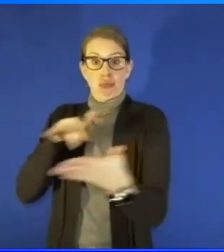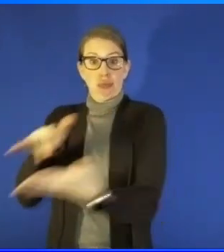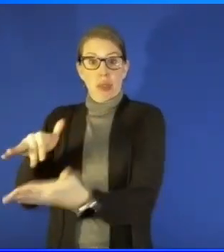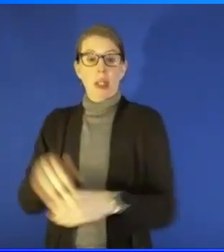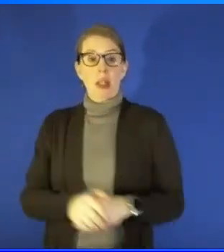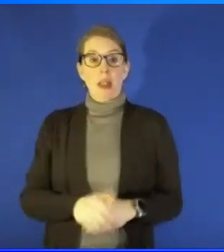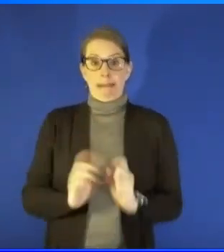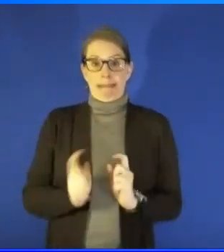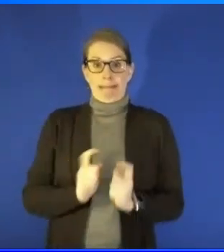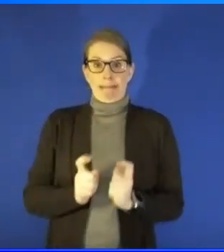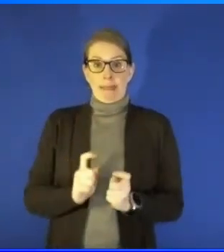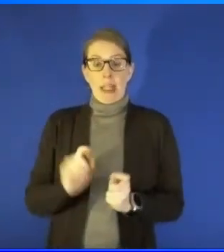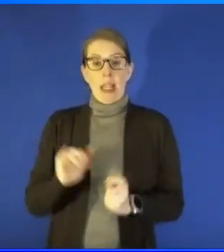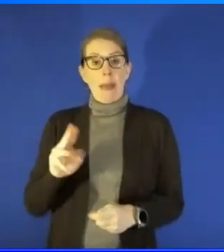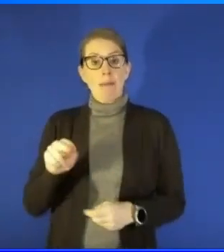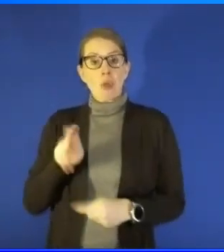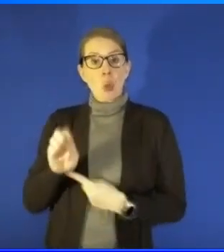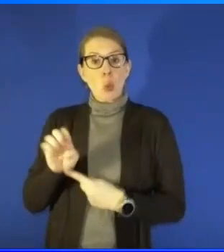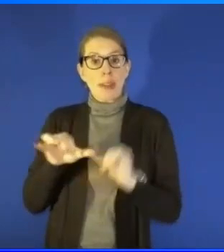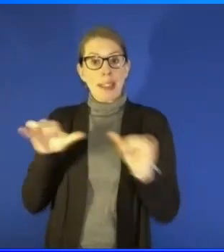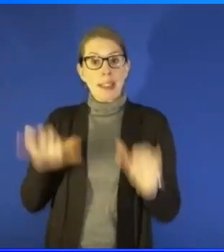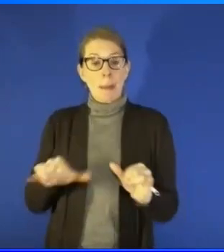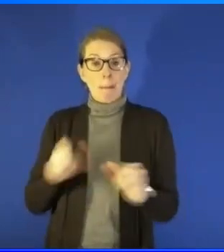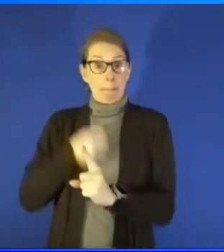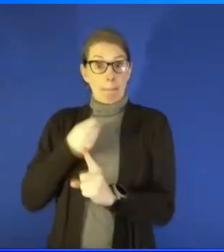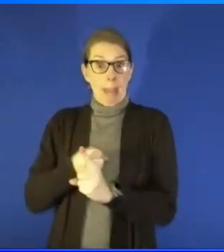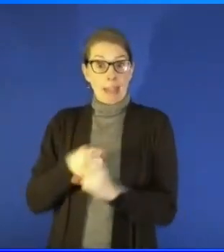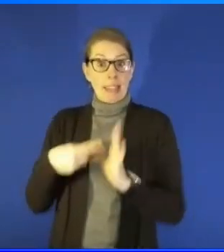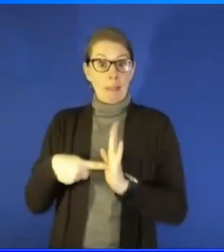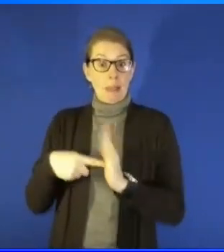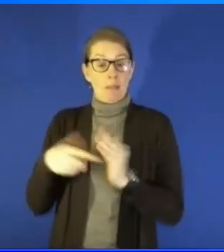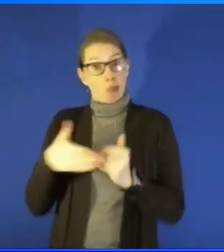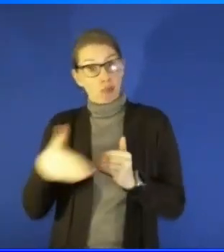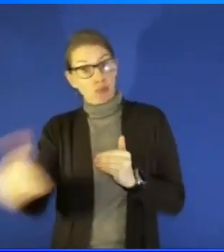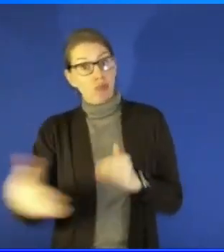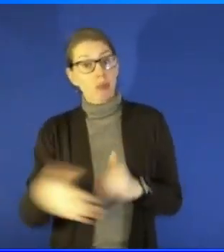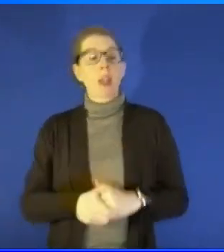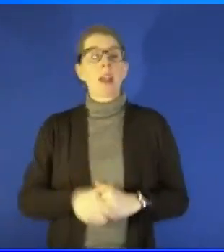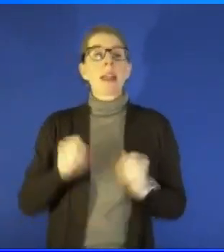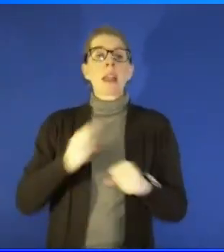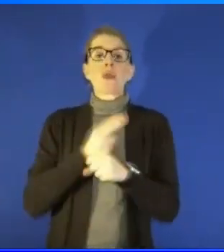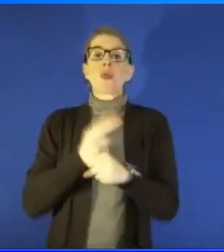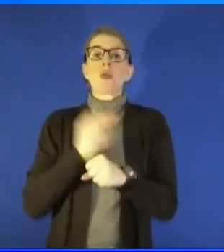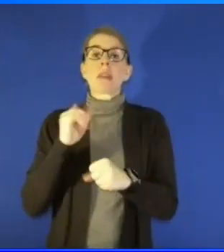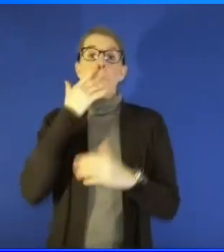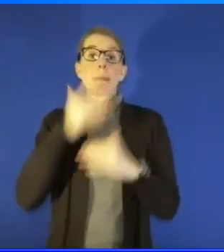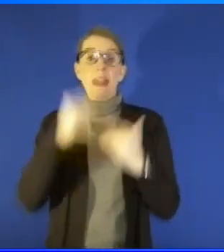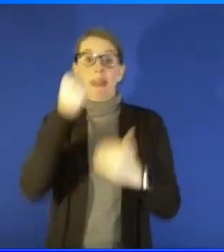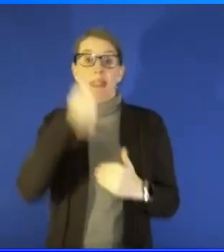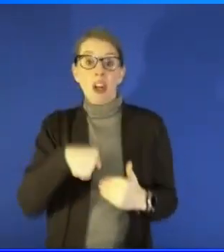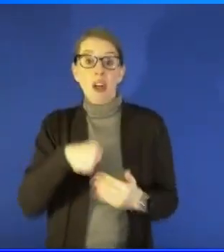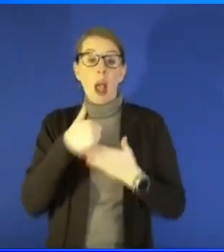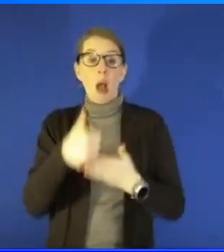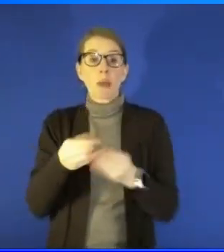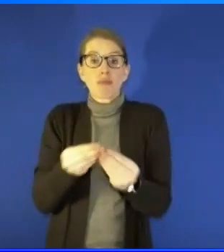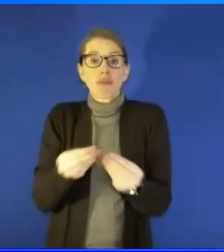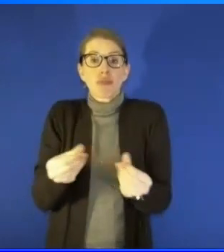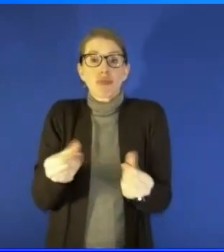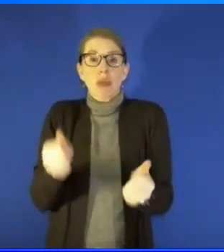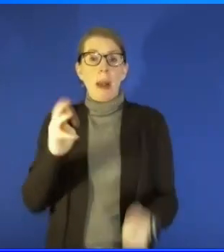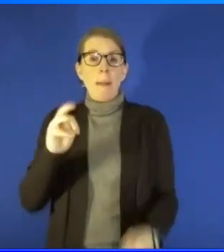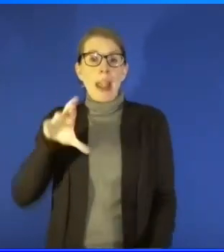system, impact those symptoms long term? Could you use something like a blood thinner to try to dissolve those little